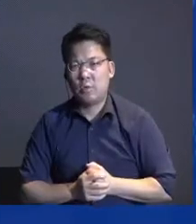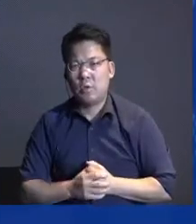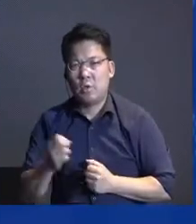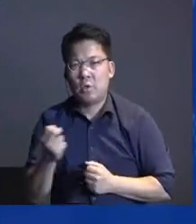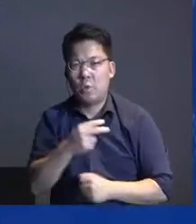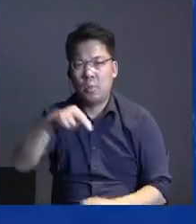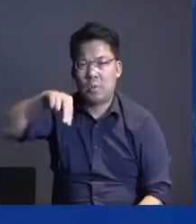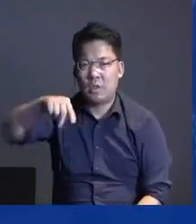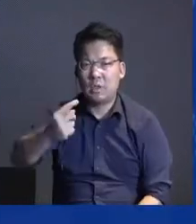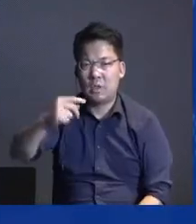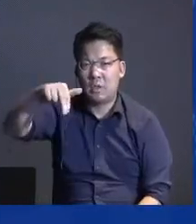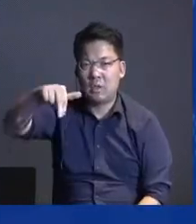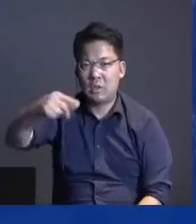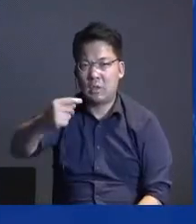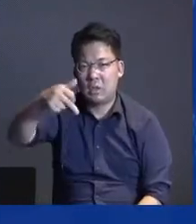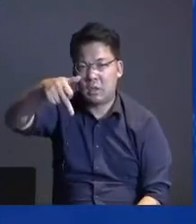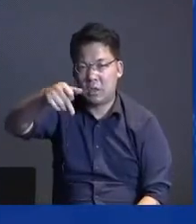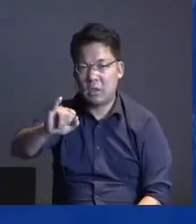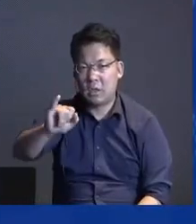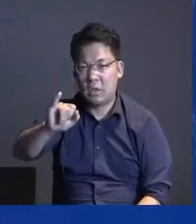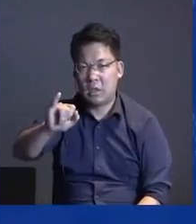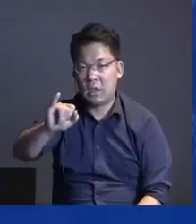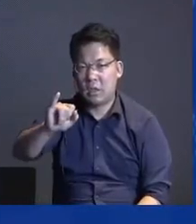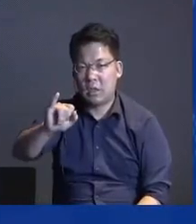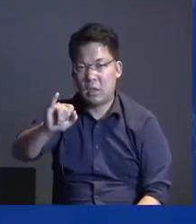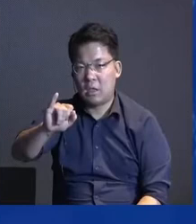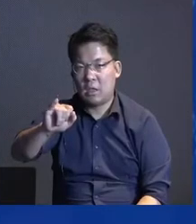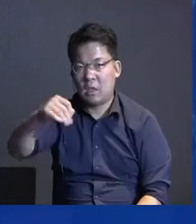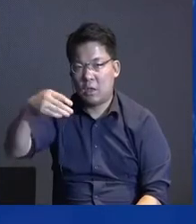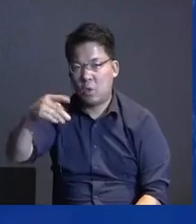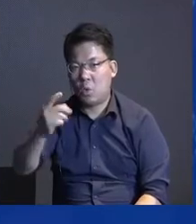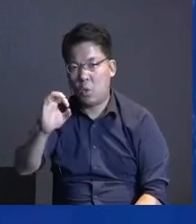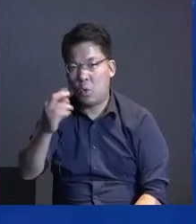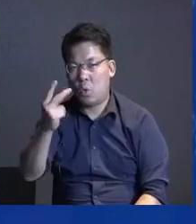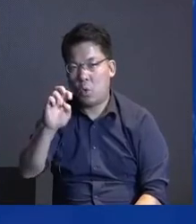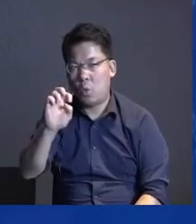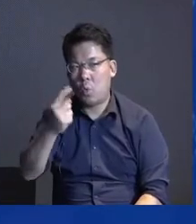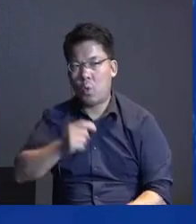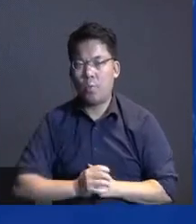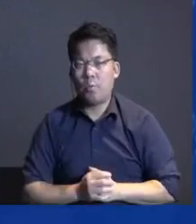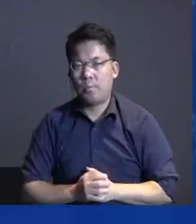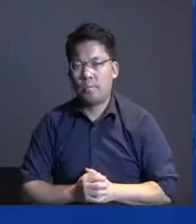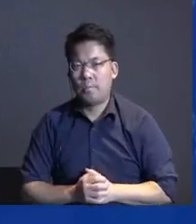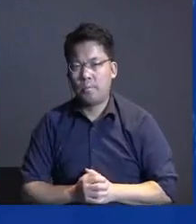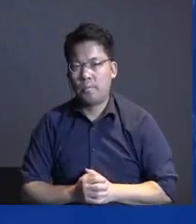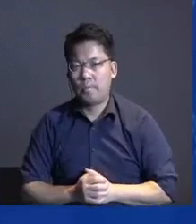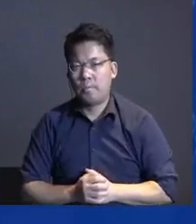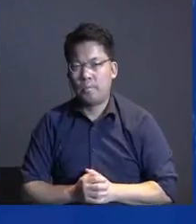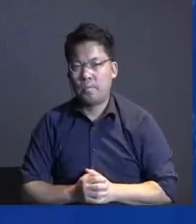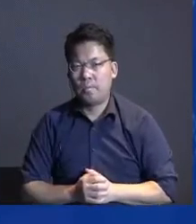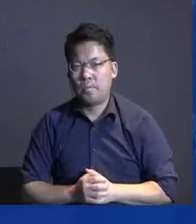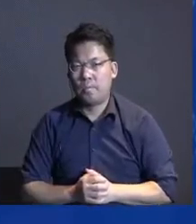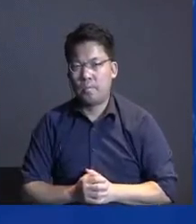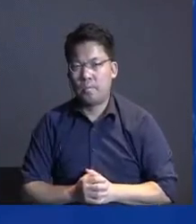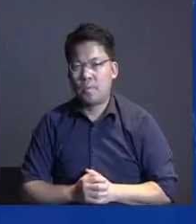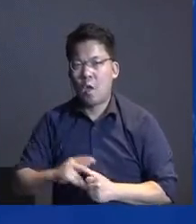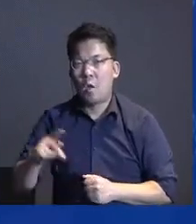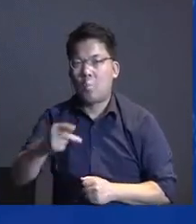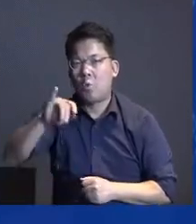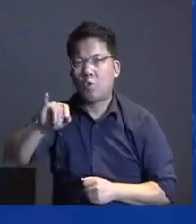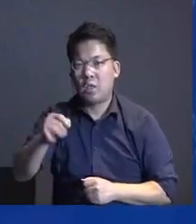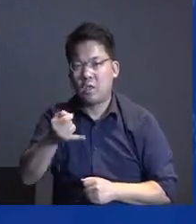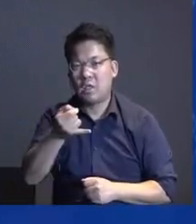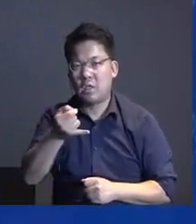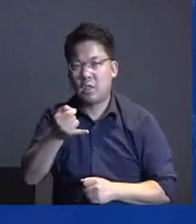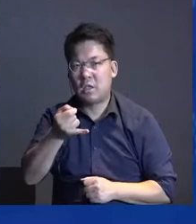project coordinator of Noze-zaka Glocker, and it's the NGO which promotes the community-based elderly